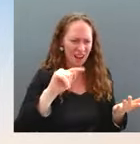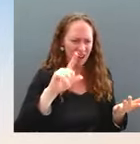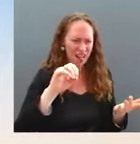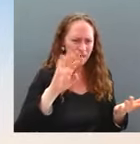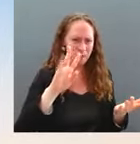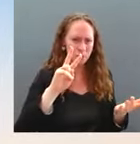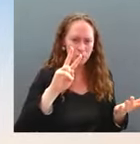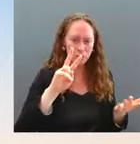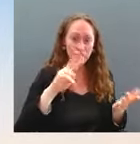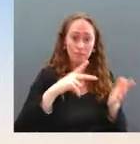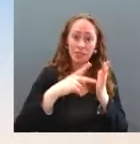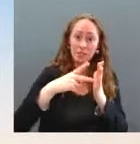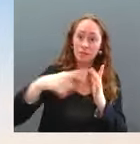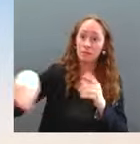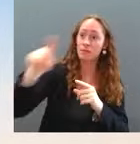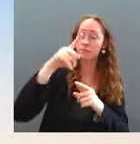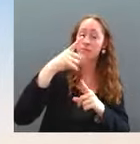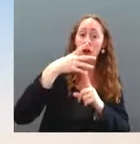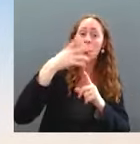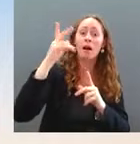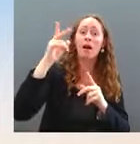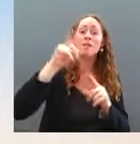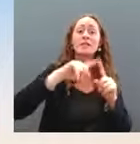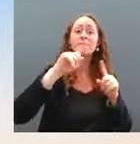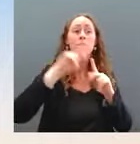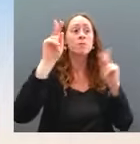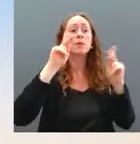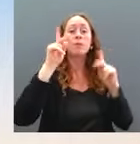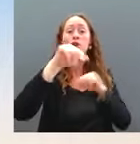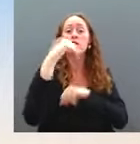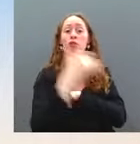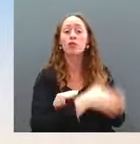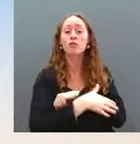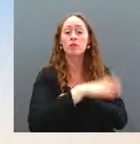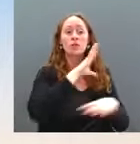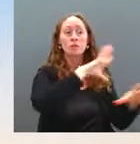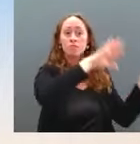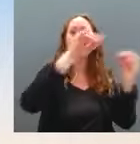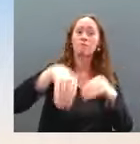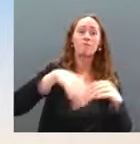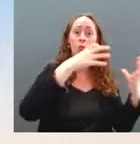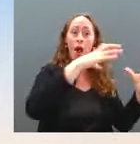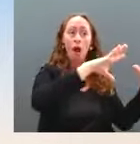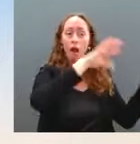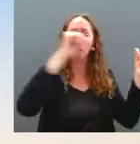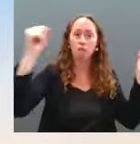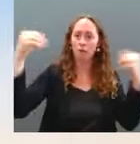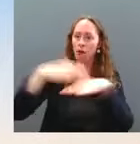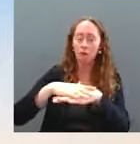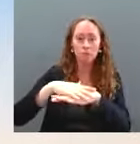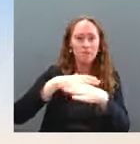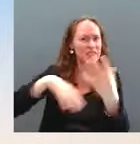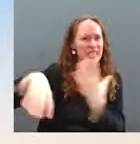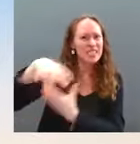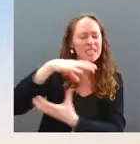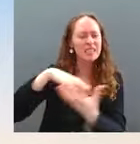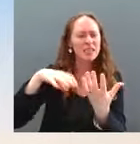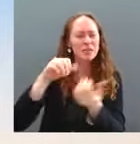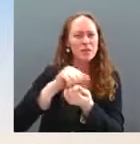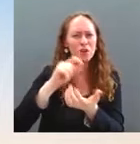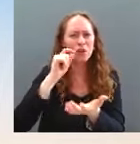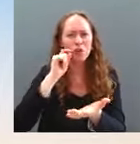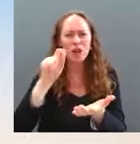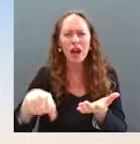Ukrainians can apply who wish to come to the United States, even though we know the vast majority have made clear they would like to stay in neighboring countries, which is why